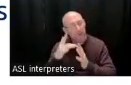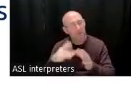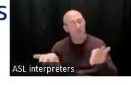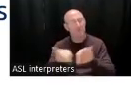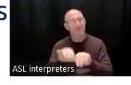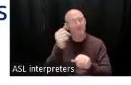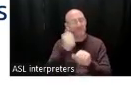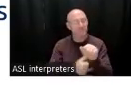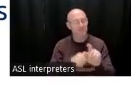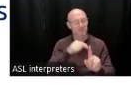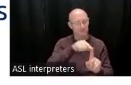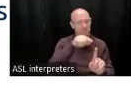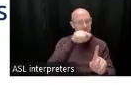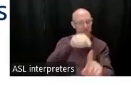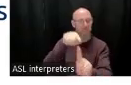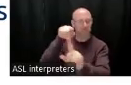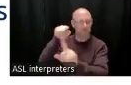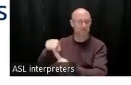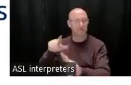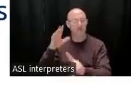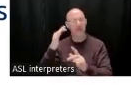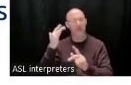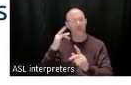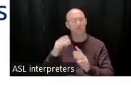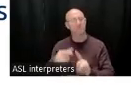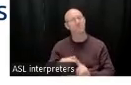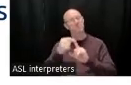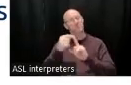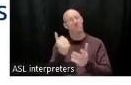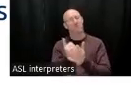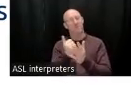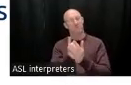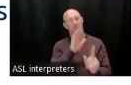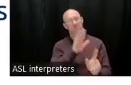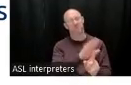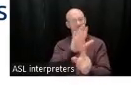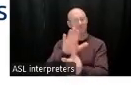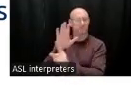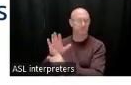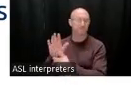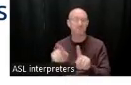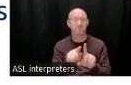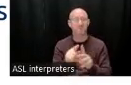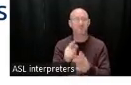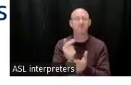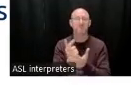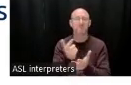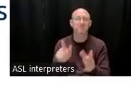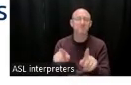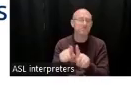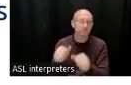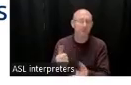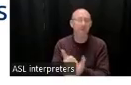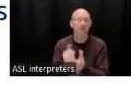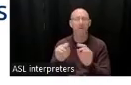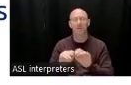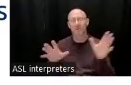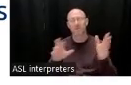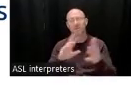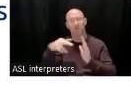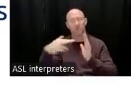the contributions of different team members who may be located in different places. And it also can help with clarifying the roles